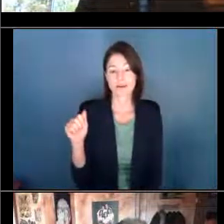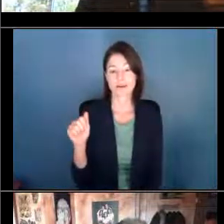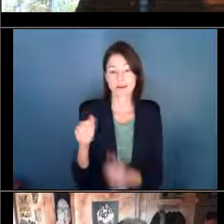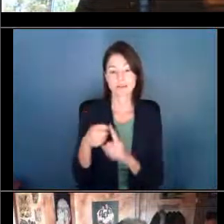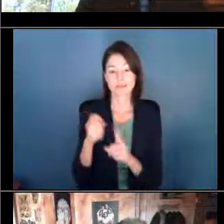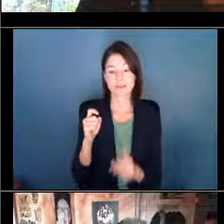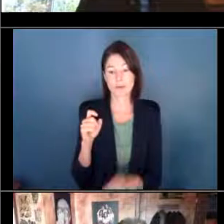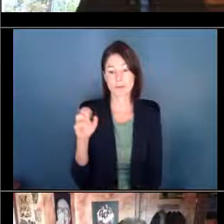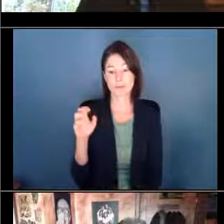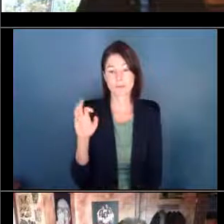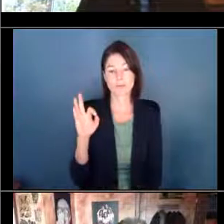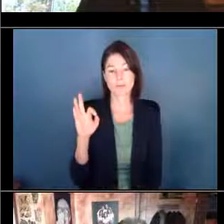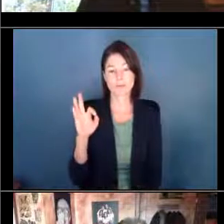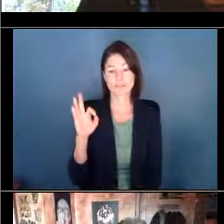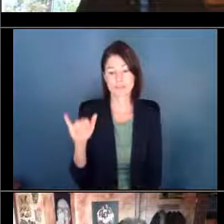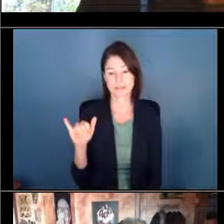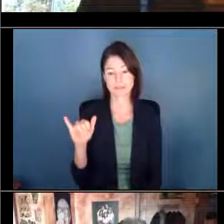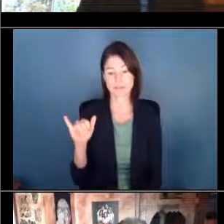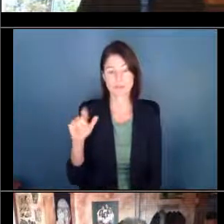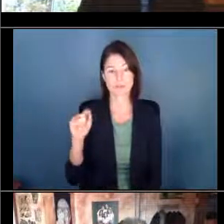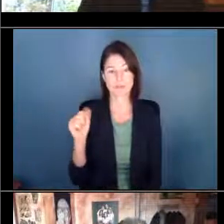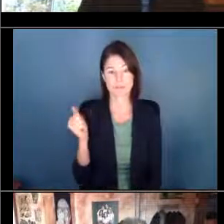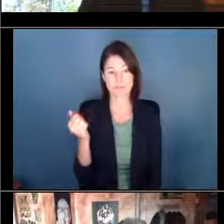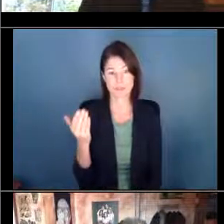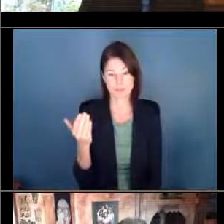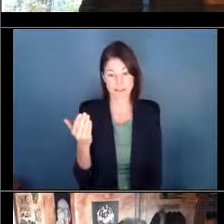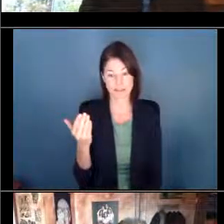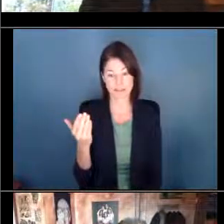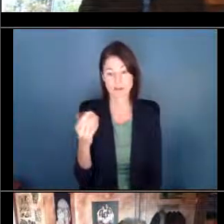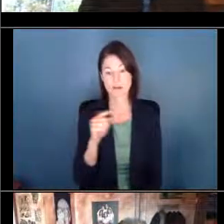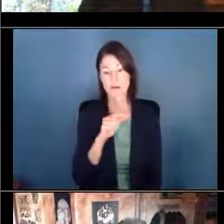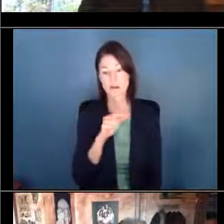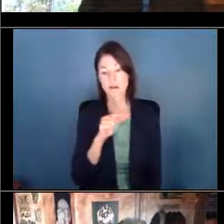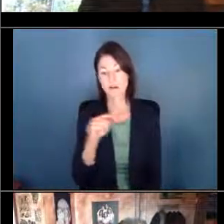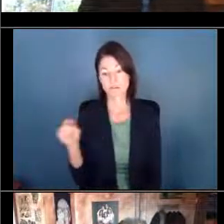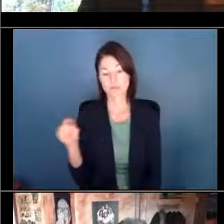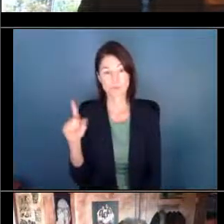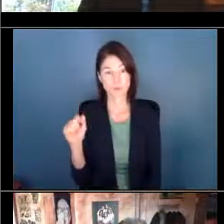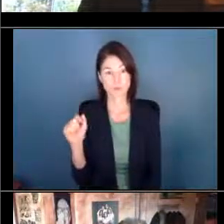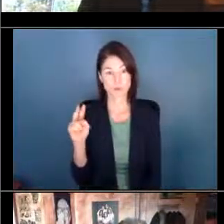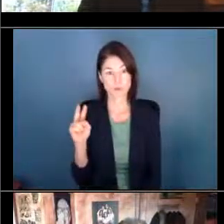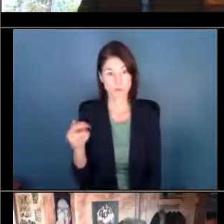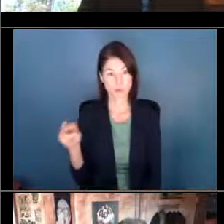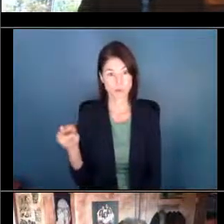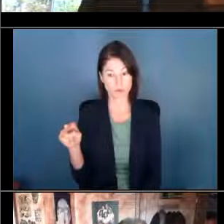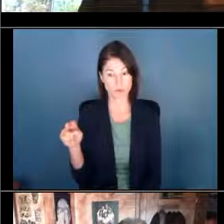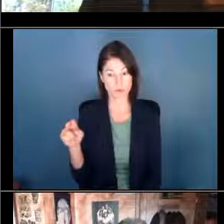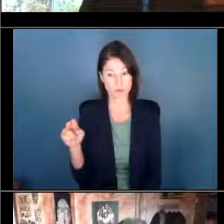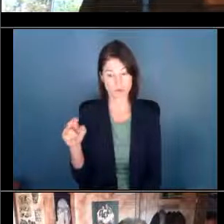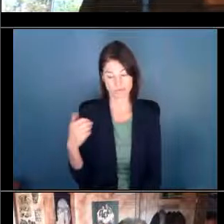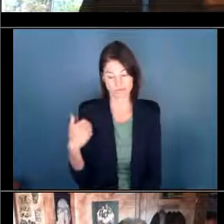federal fiscal year rather 2015 all the way up to 2022, so September 30th this